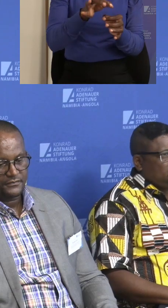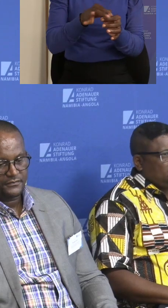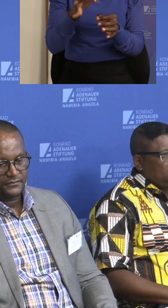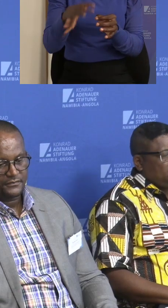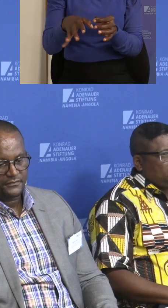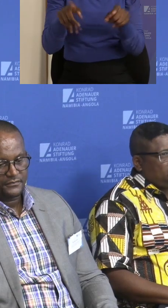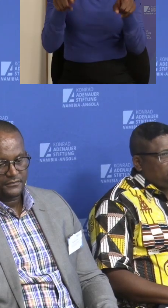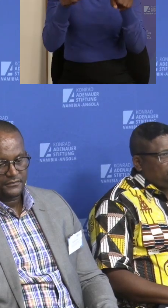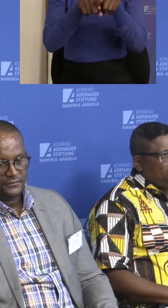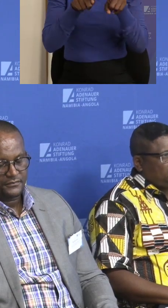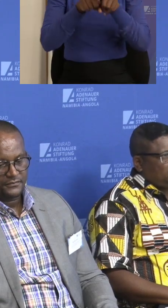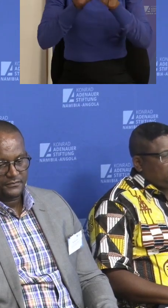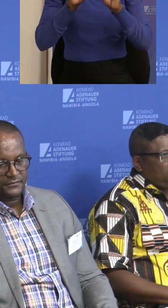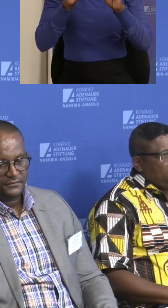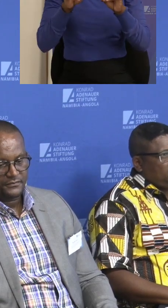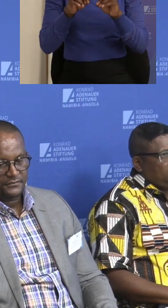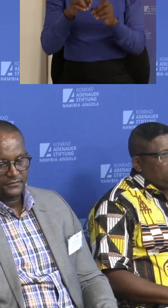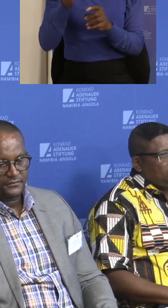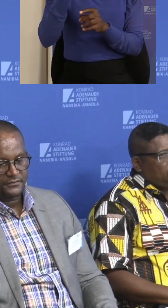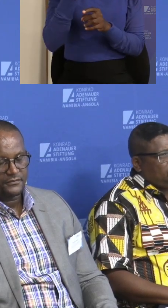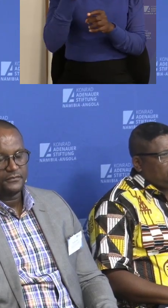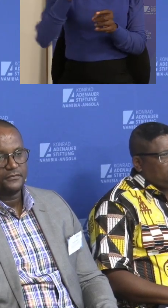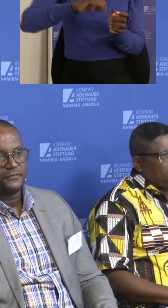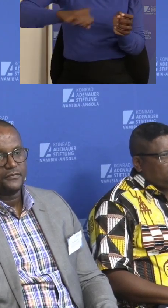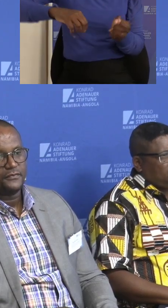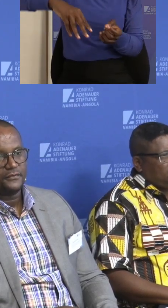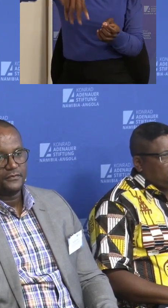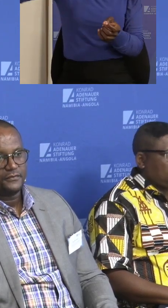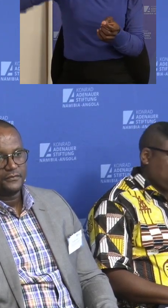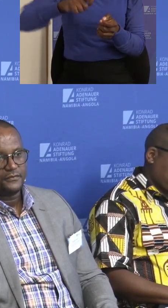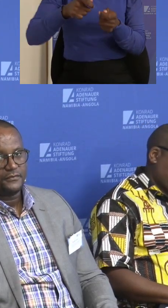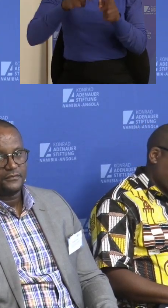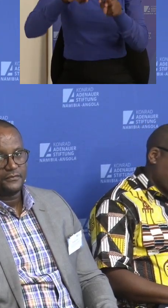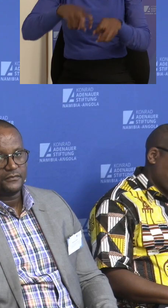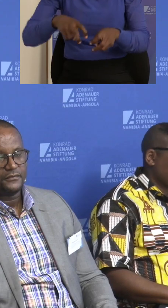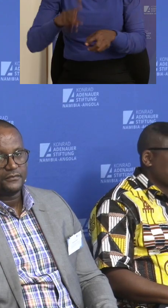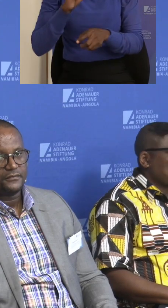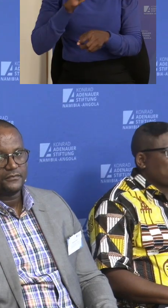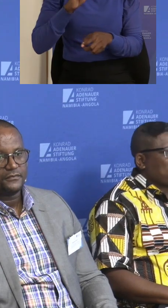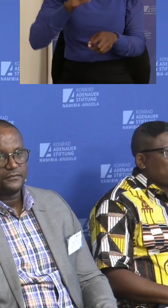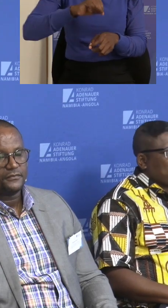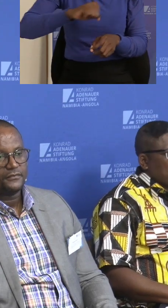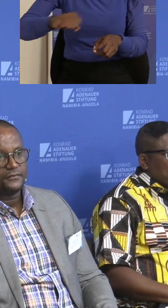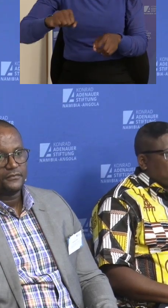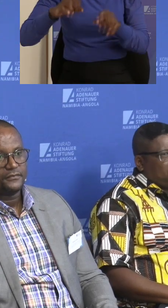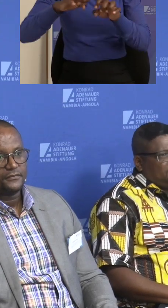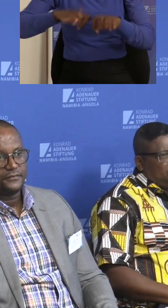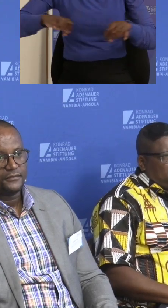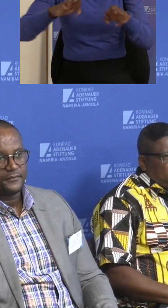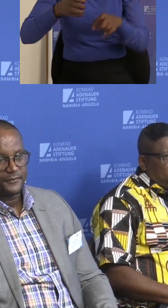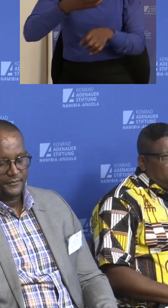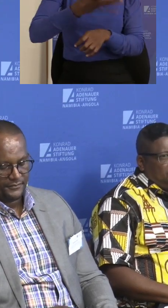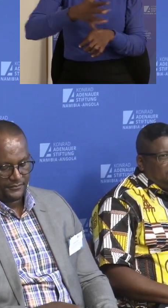the accurate environment, maintain it and take care for it with